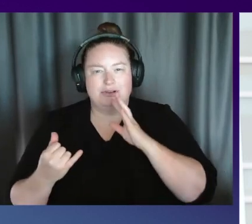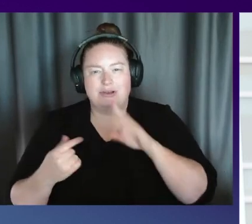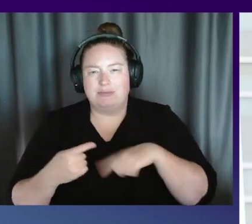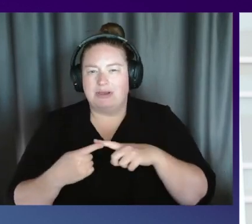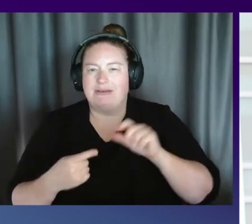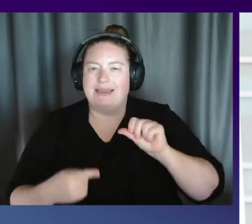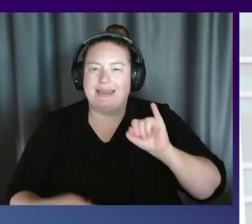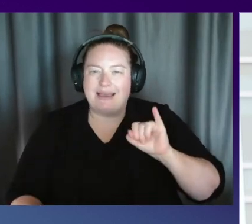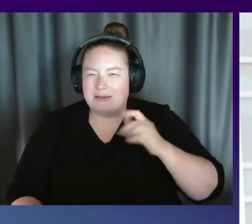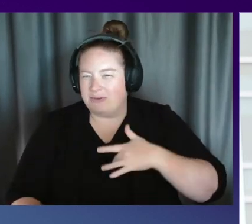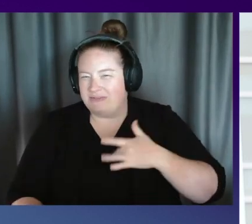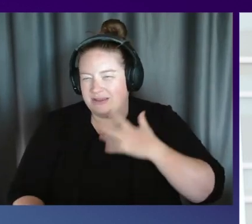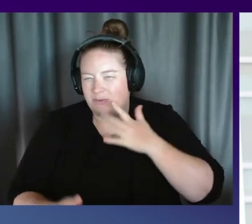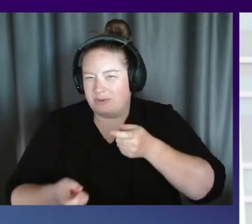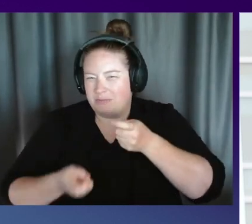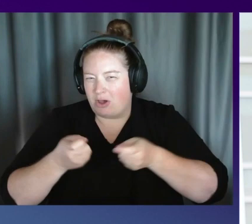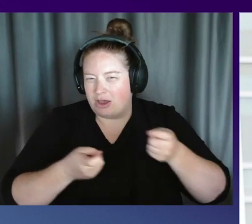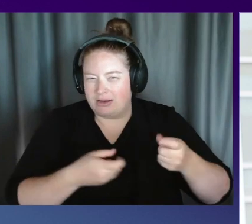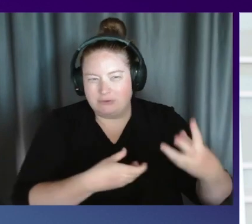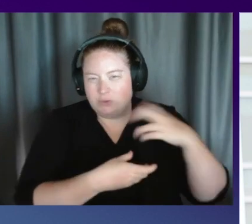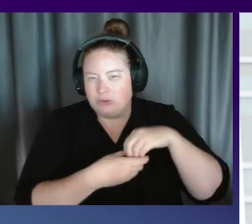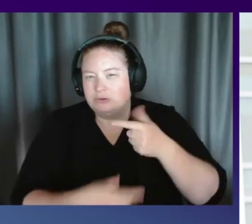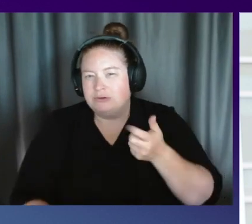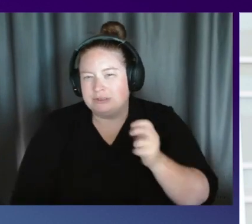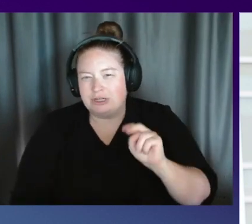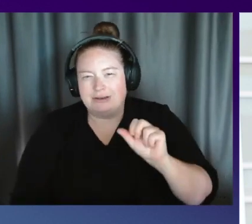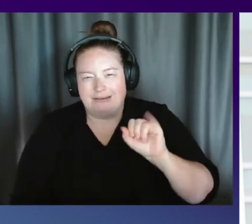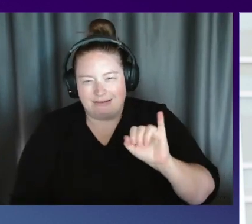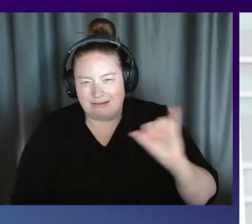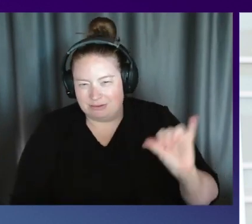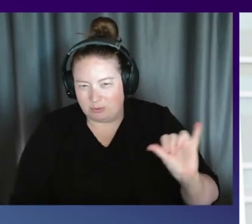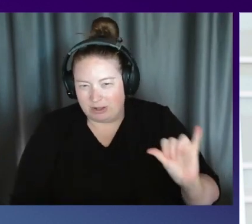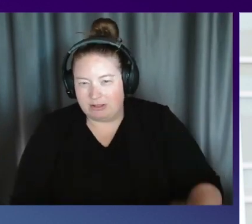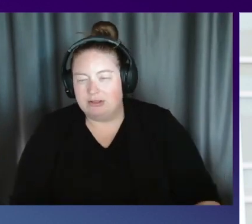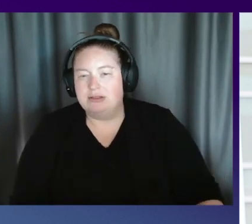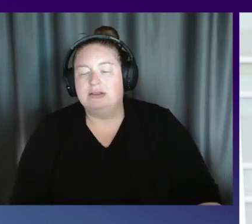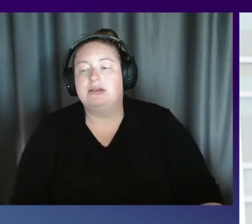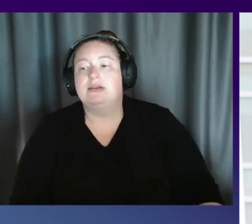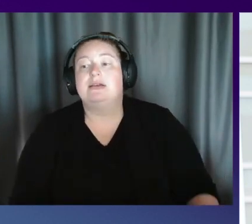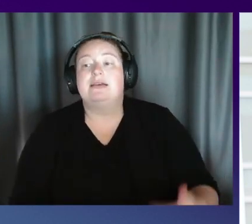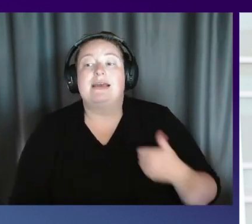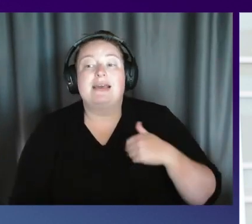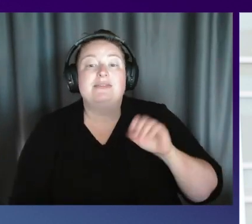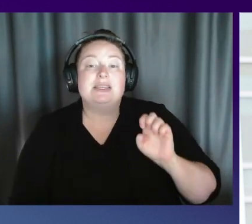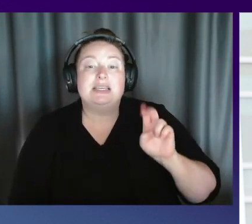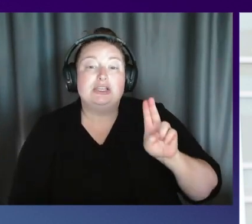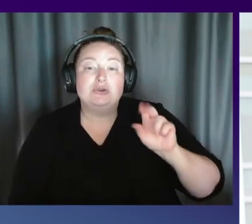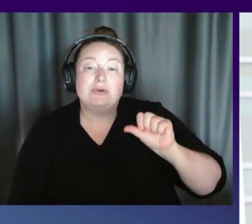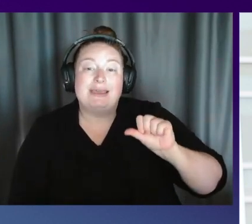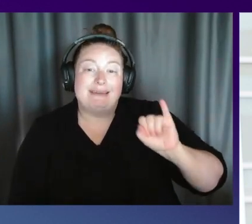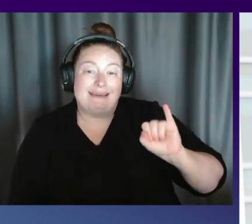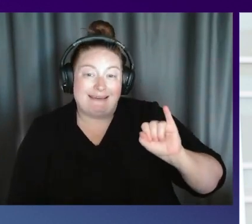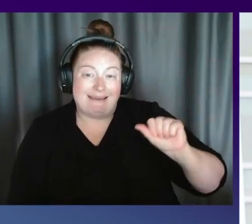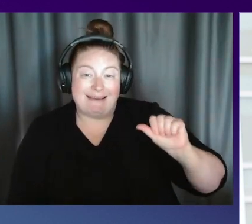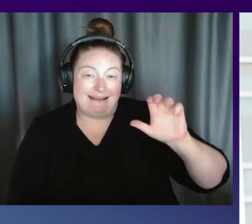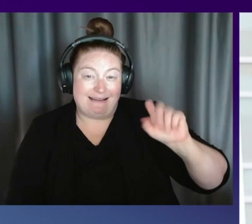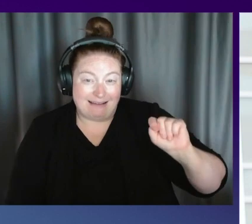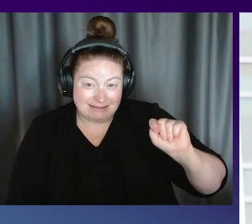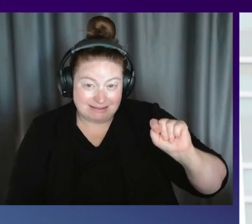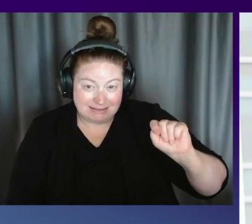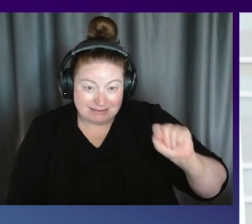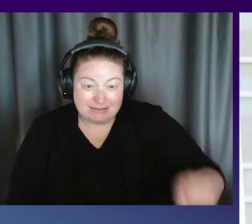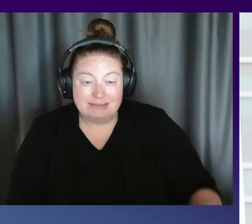be modified to include generative AI. But then you have things like the EU AI Act, which